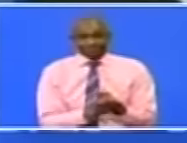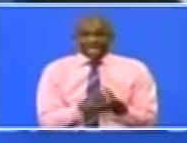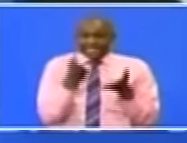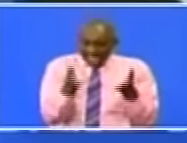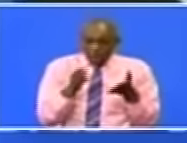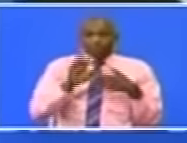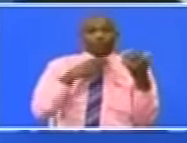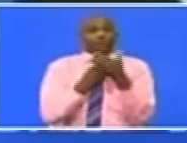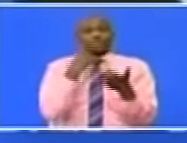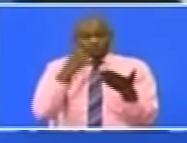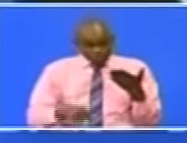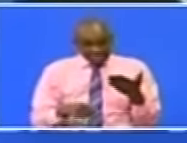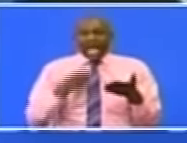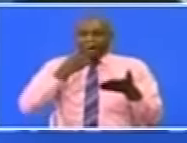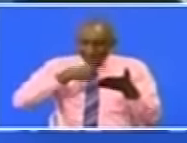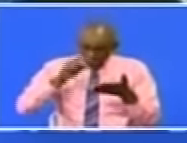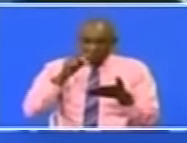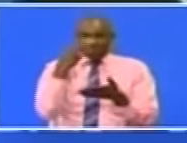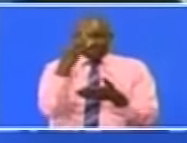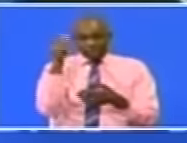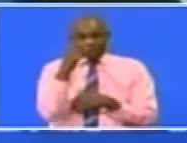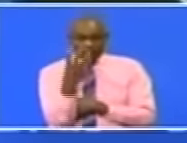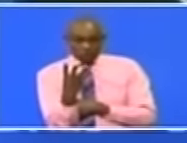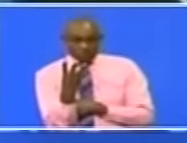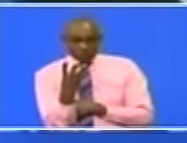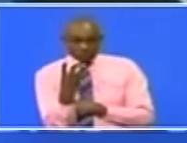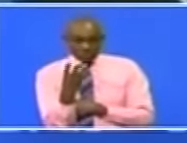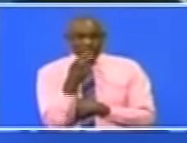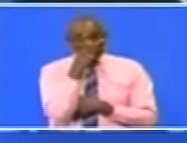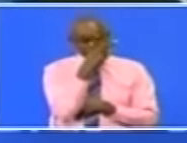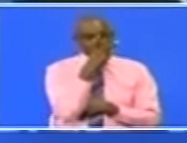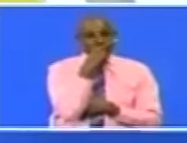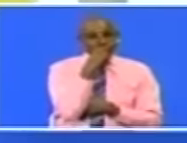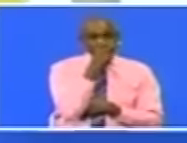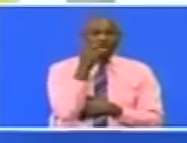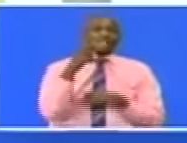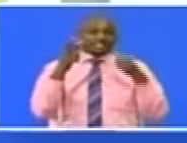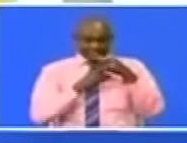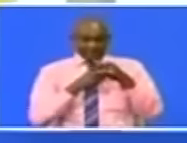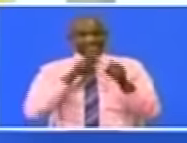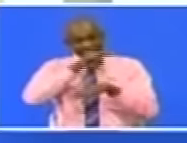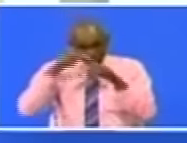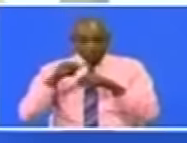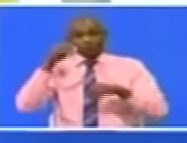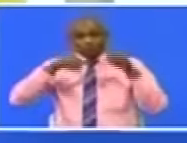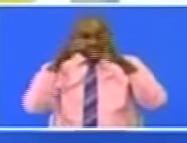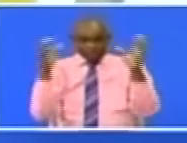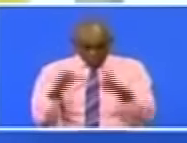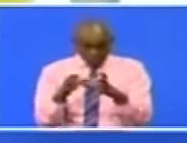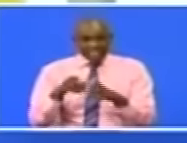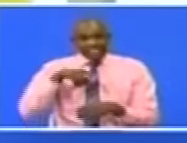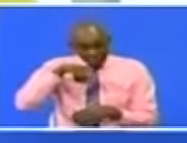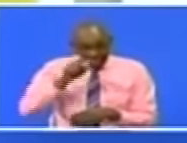reform proposals, which need the approval of three quarters of the 207 voting national soccer associations, will be